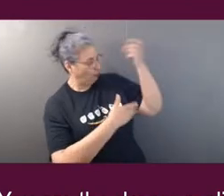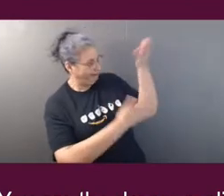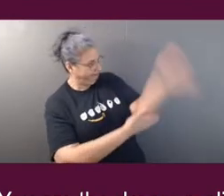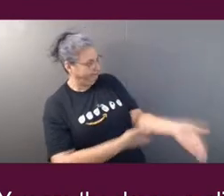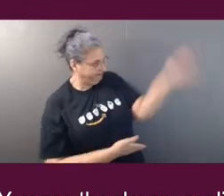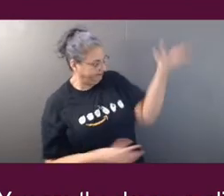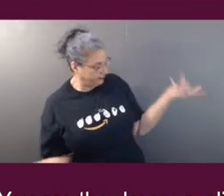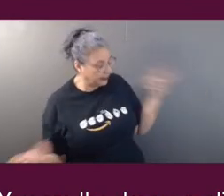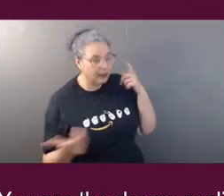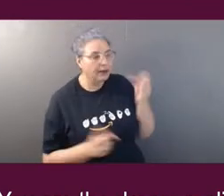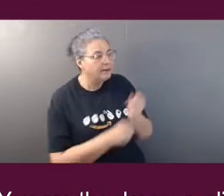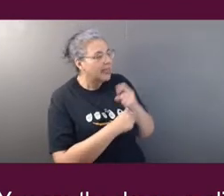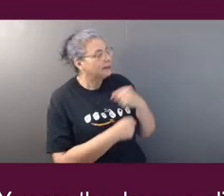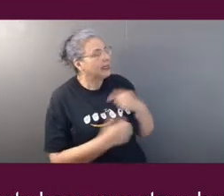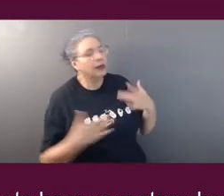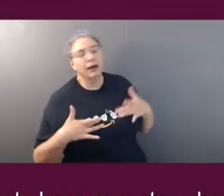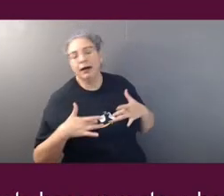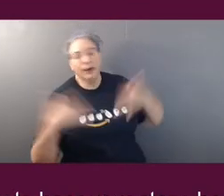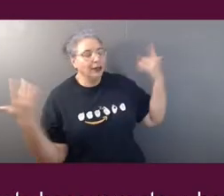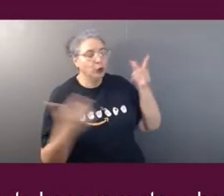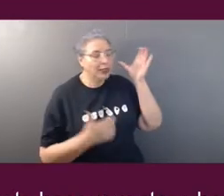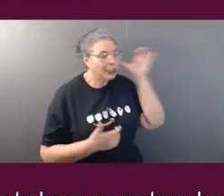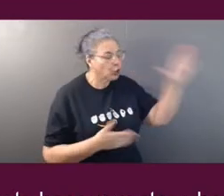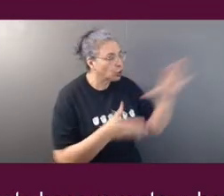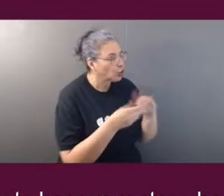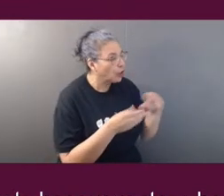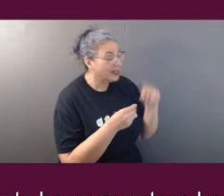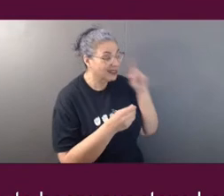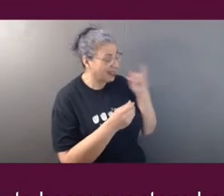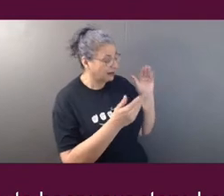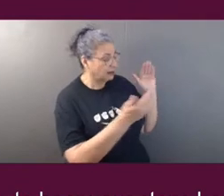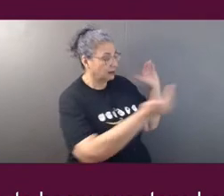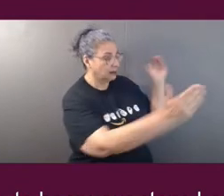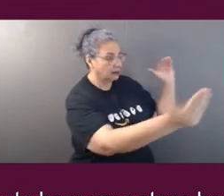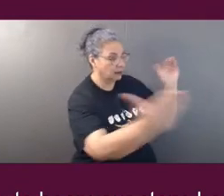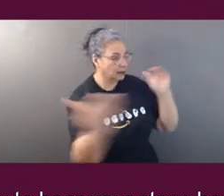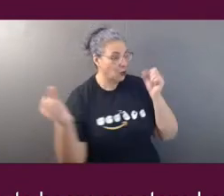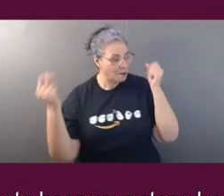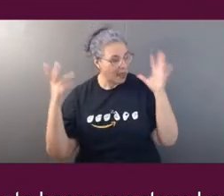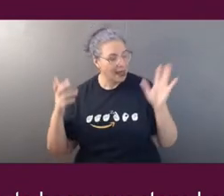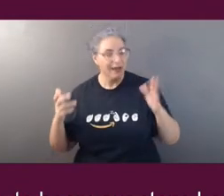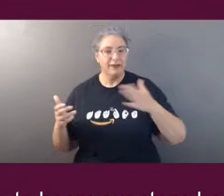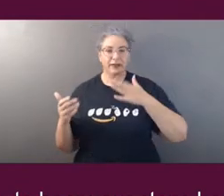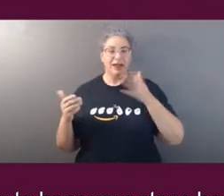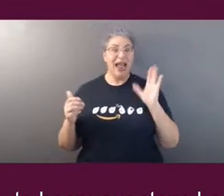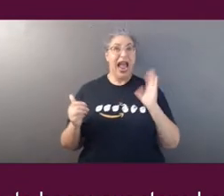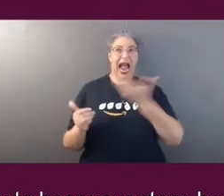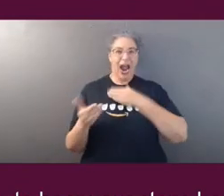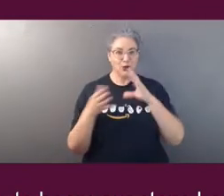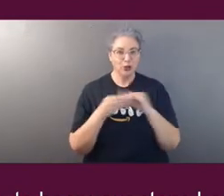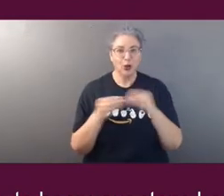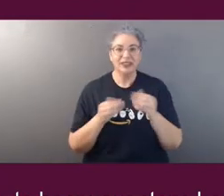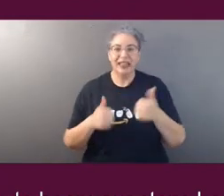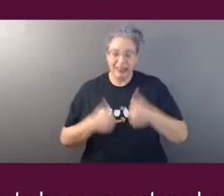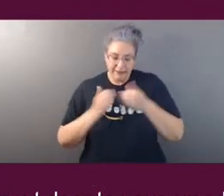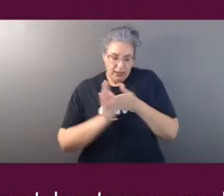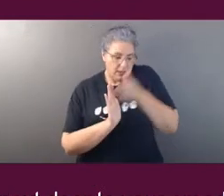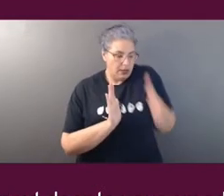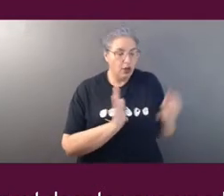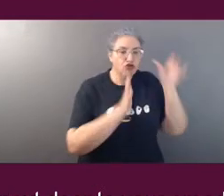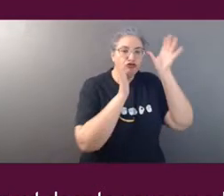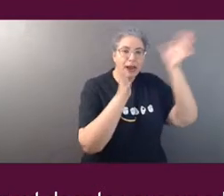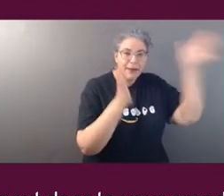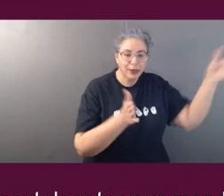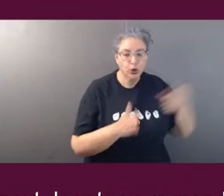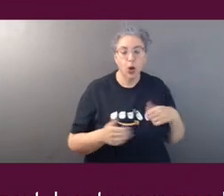so happy to hear your story, because it mirrors so many of our stories, living next door to your grandparents, or